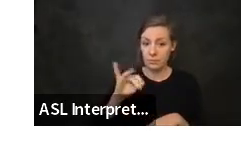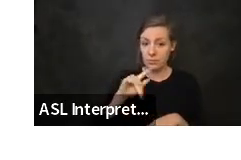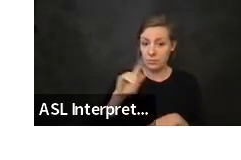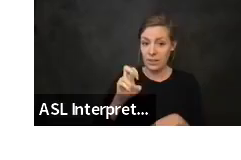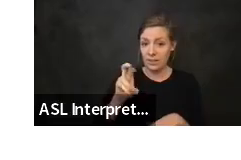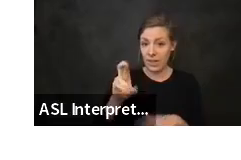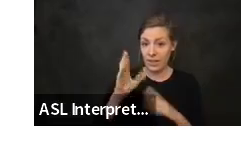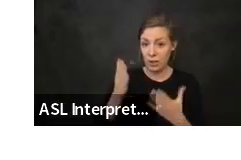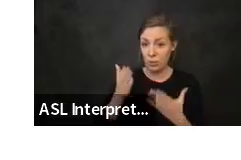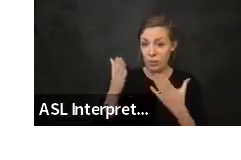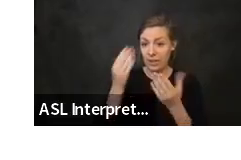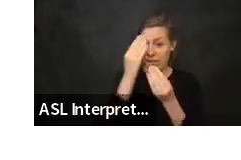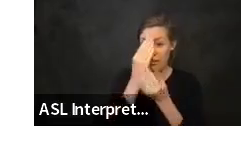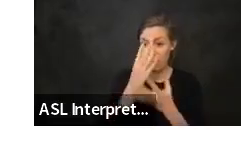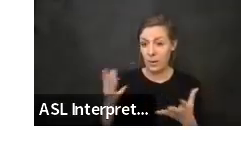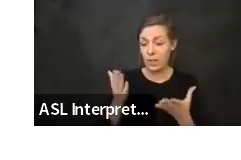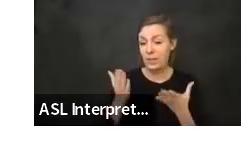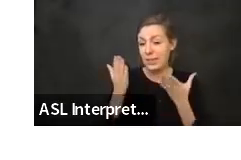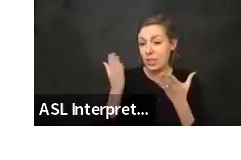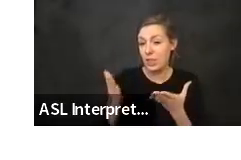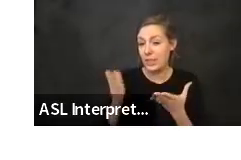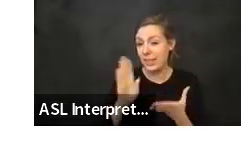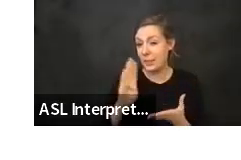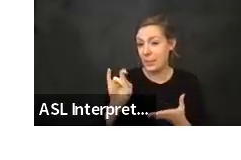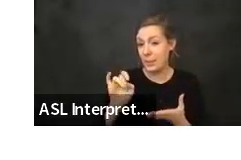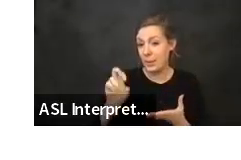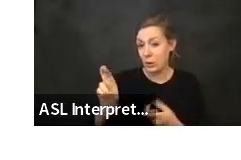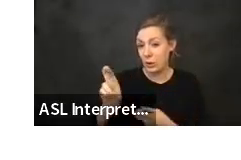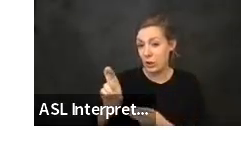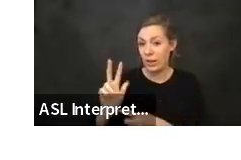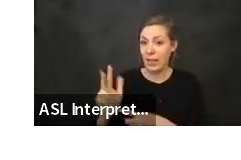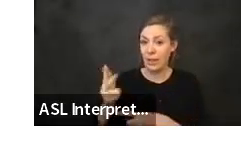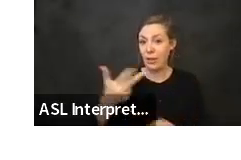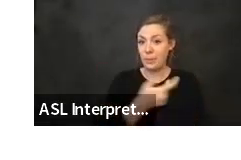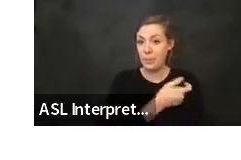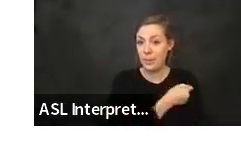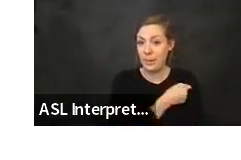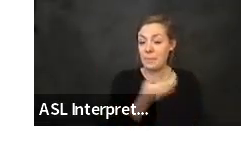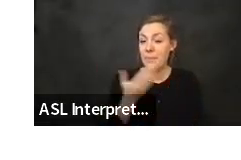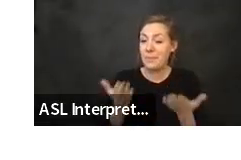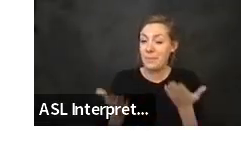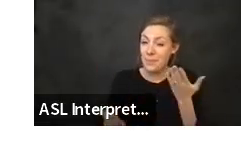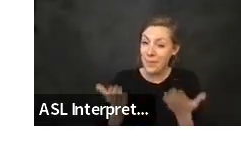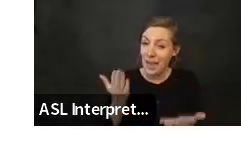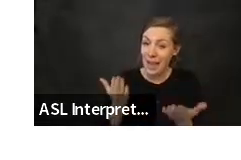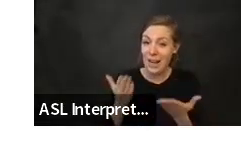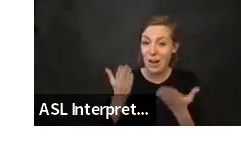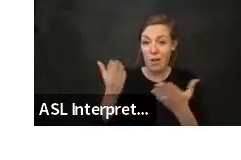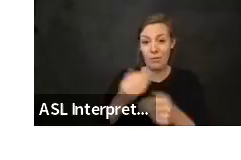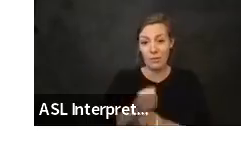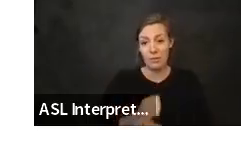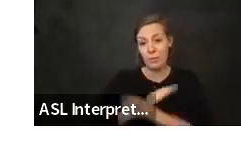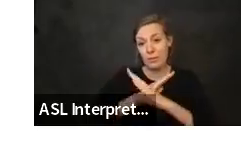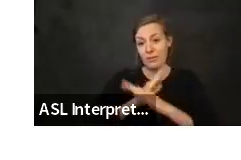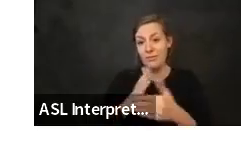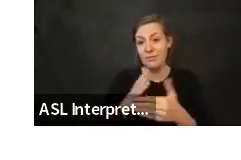data suggesting that booster shots, so the 3rd dose, may offer protection against